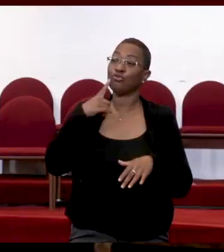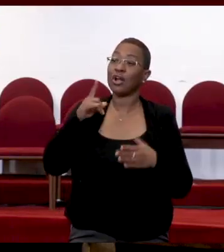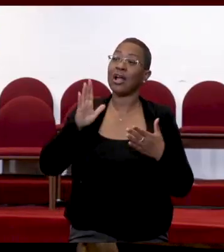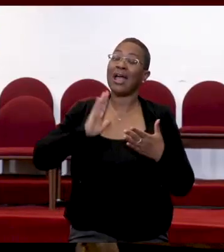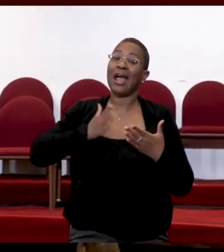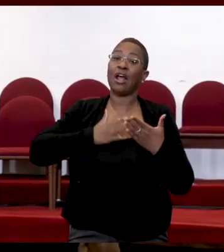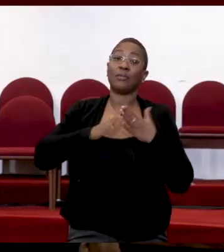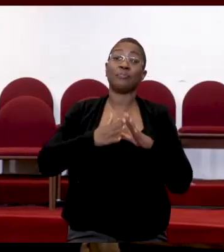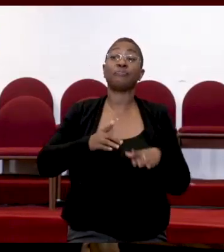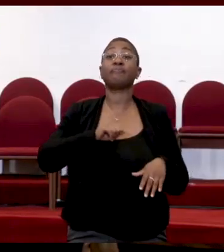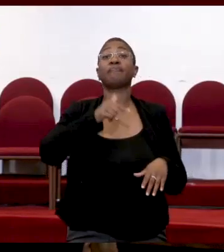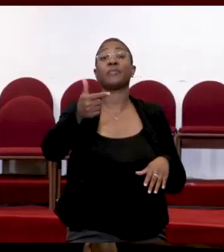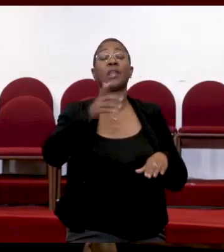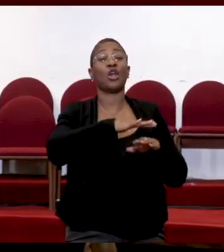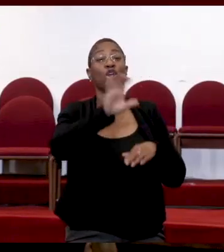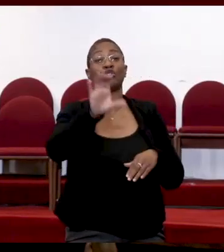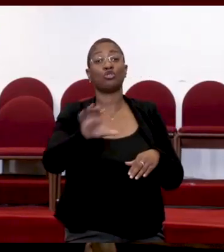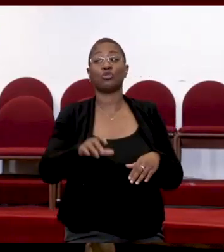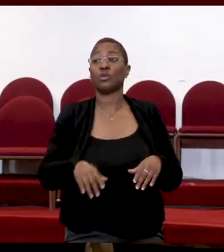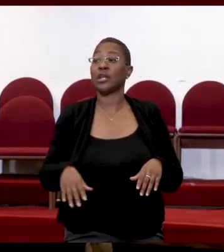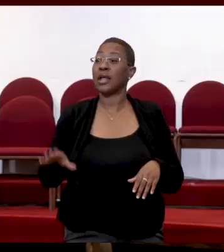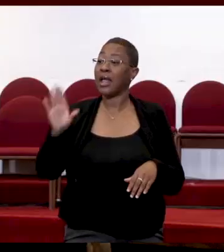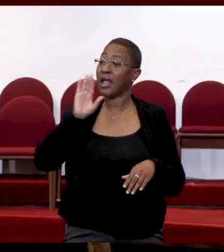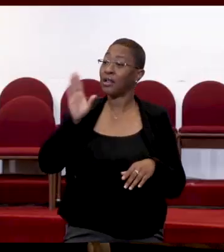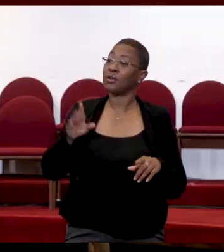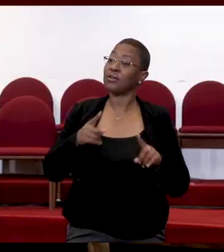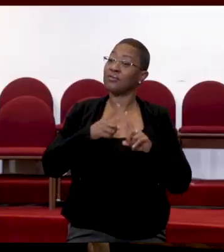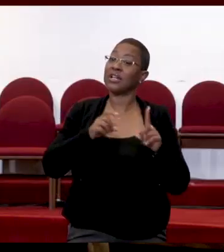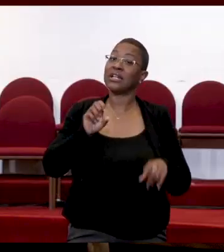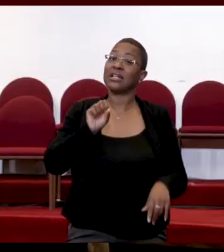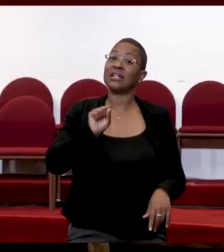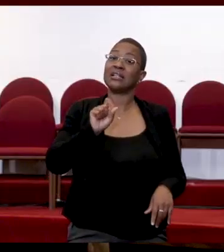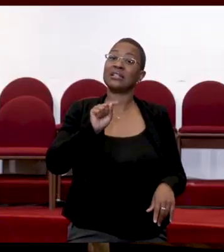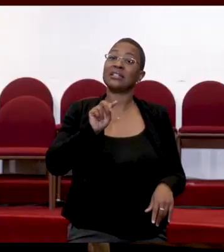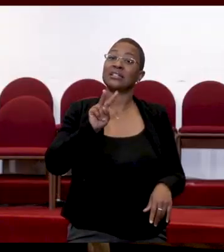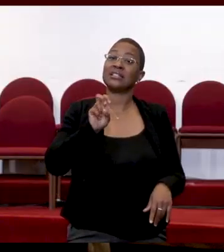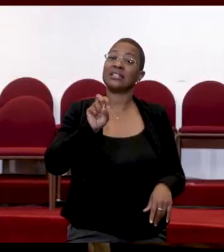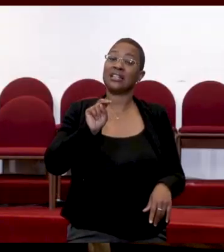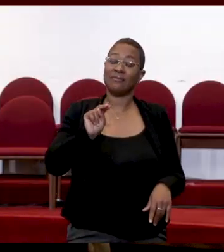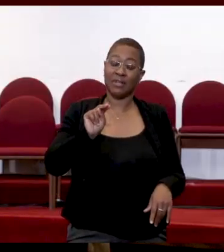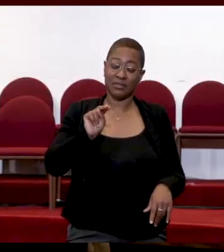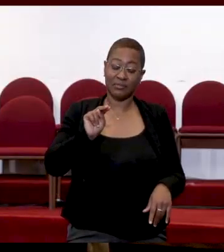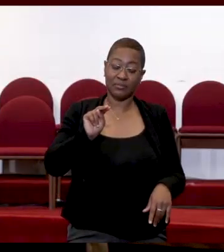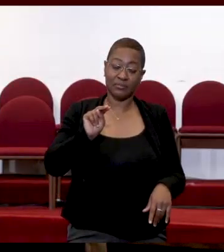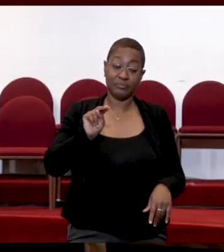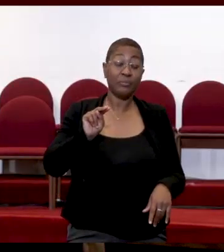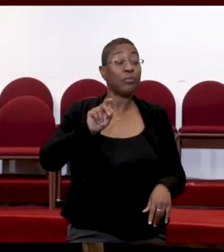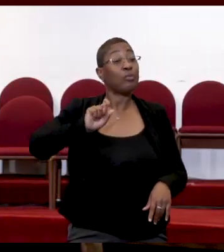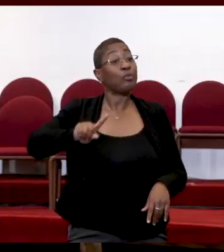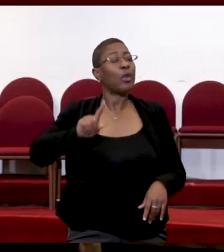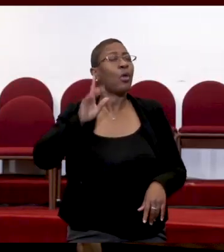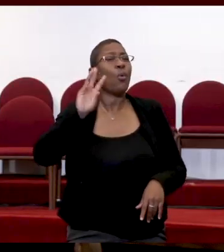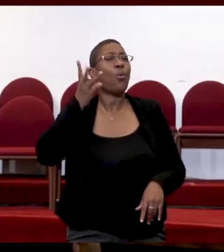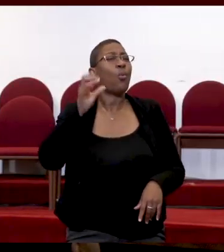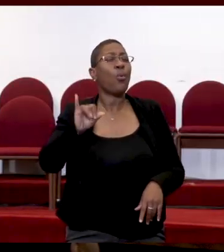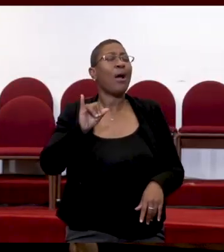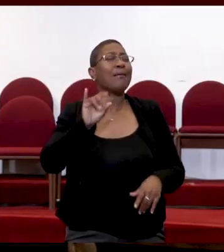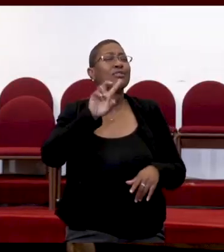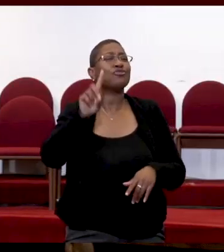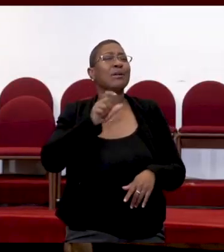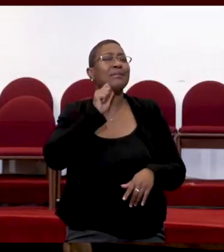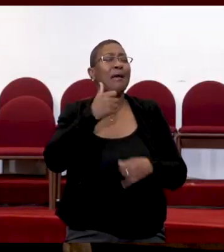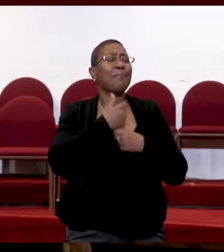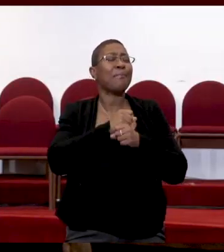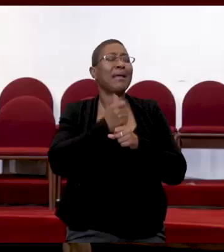on the phone? We do. Hello? Okay. From Stephen, the question is, why hasn't Detroit made any effort